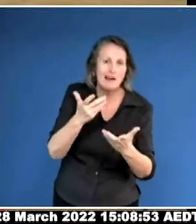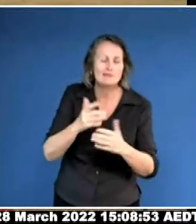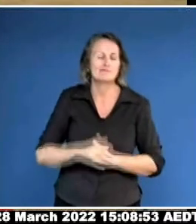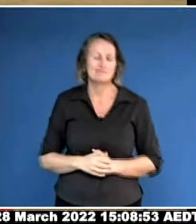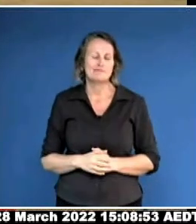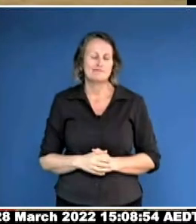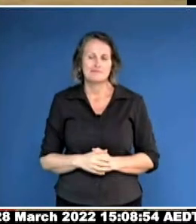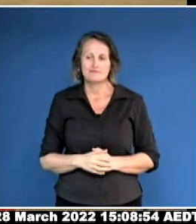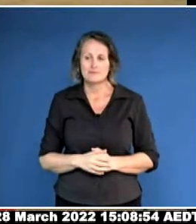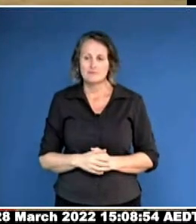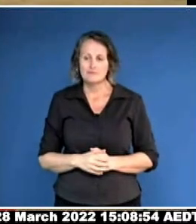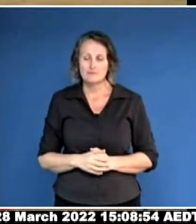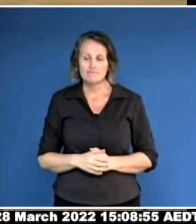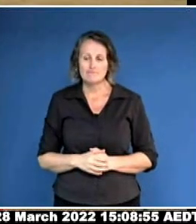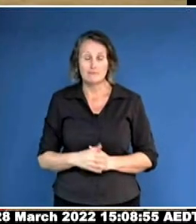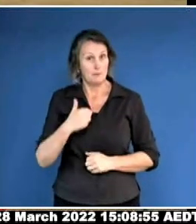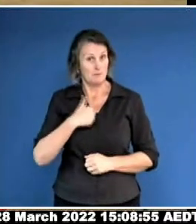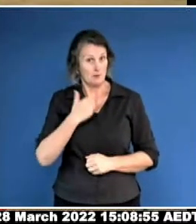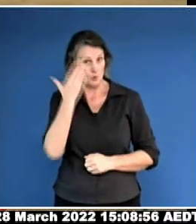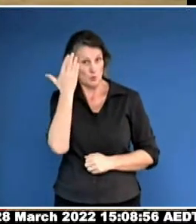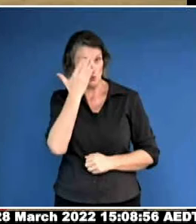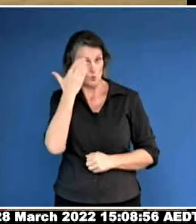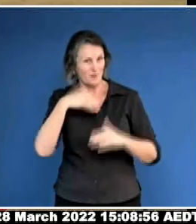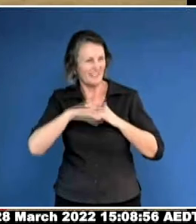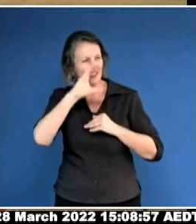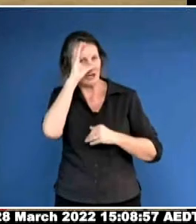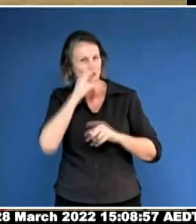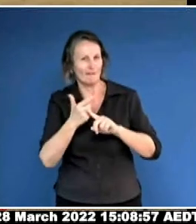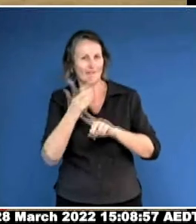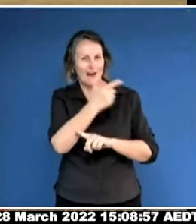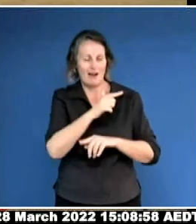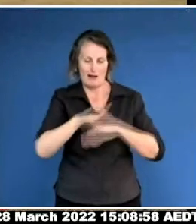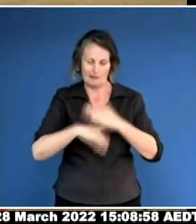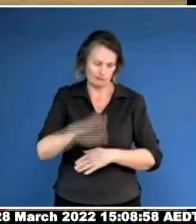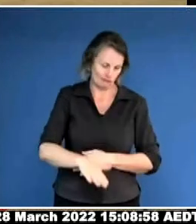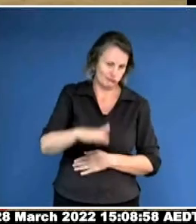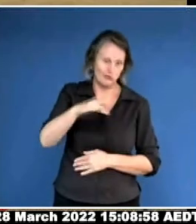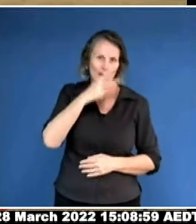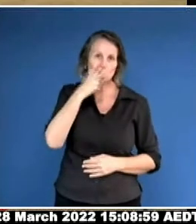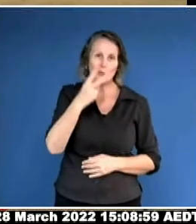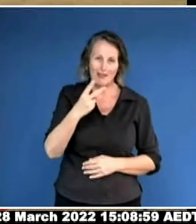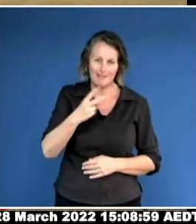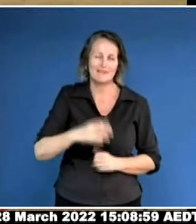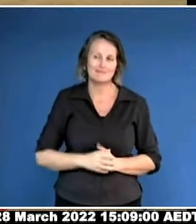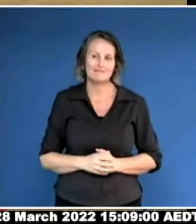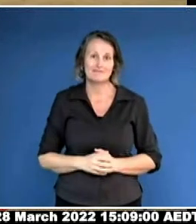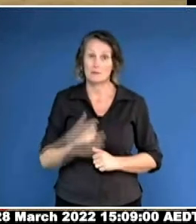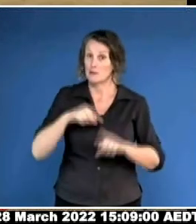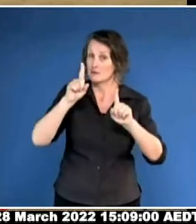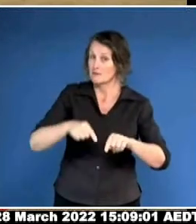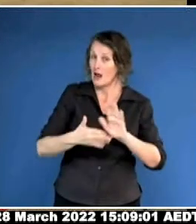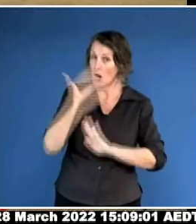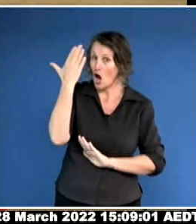I went to school in a country town until I was 12 years old. My condition first became noticeable during high